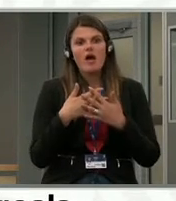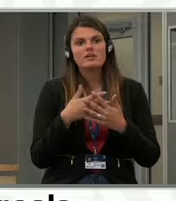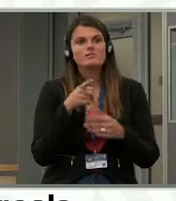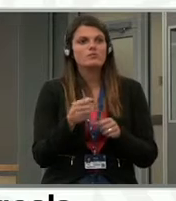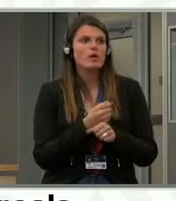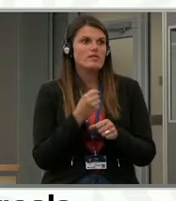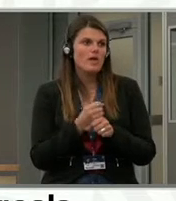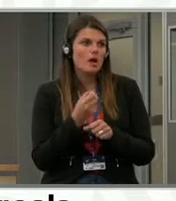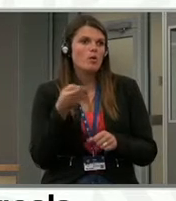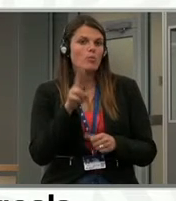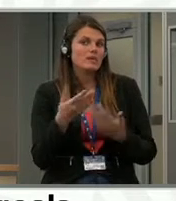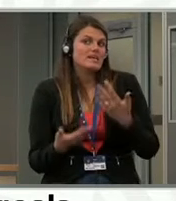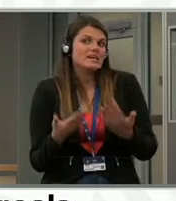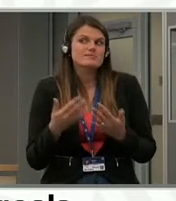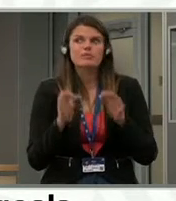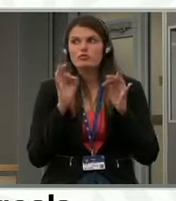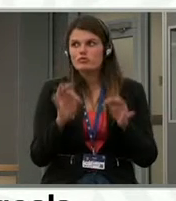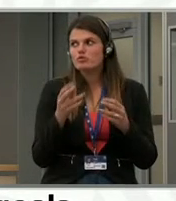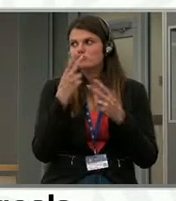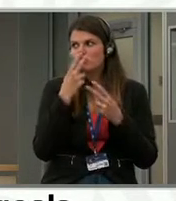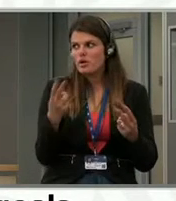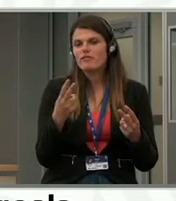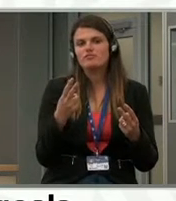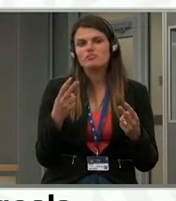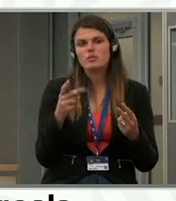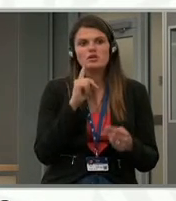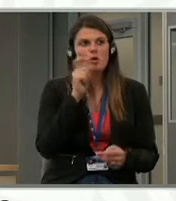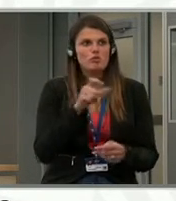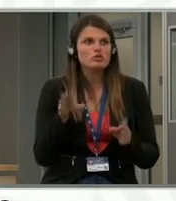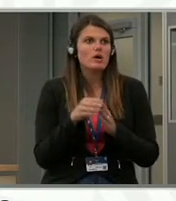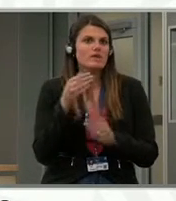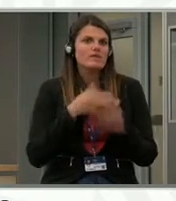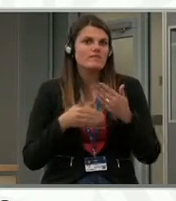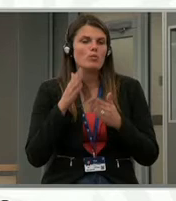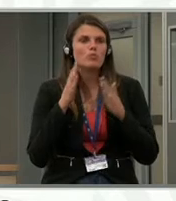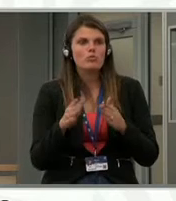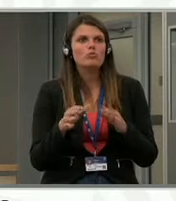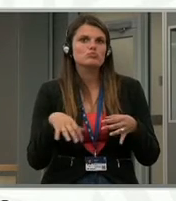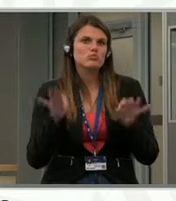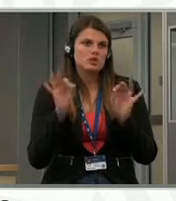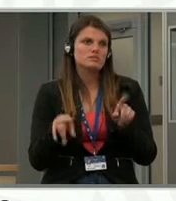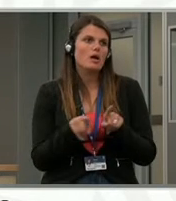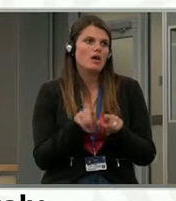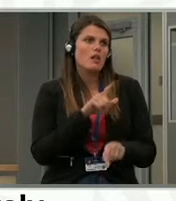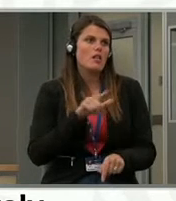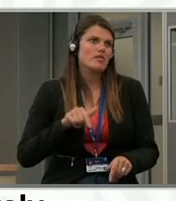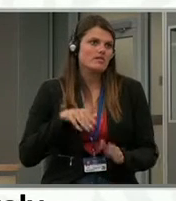Guarantee, because currently the Member States are actively relying on it, and